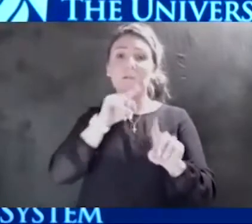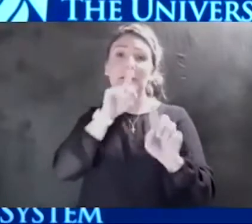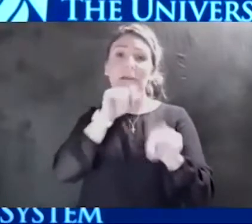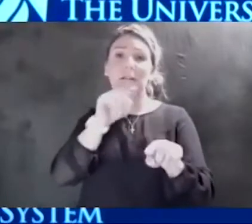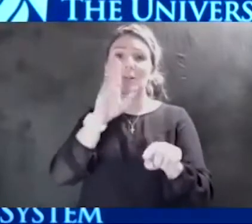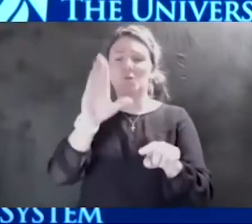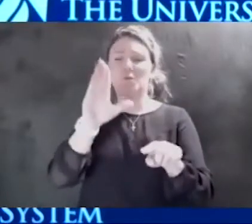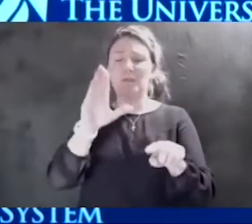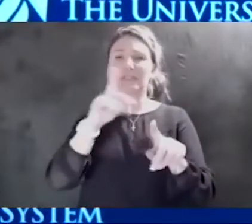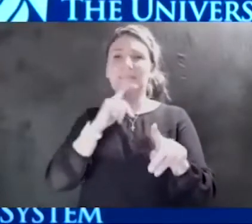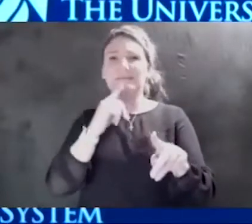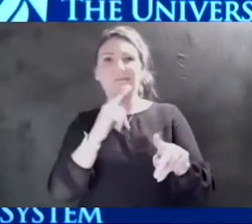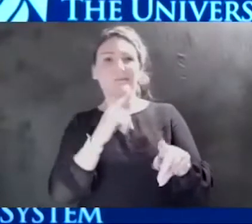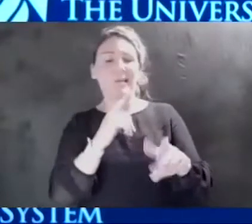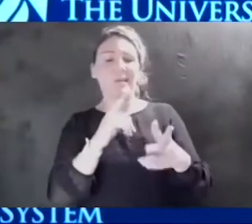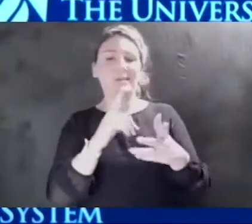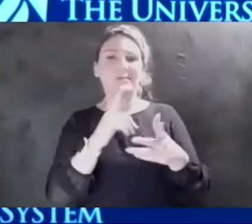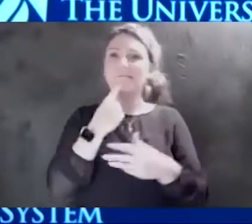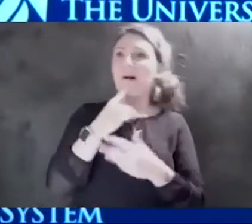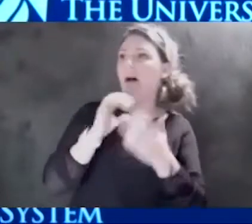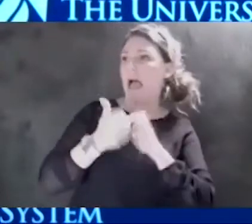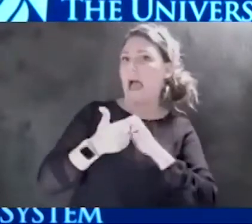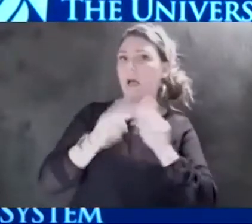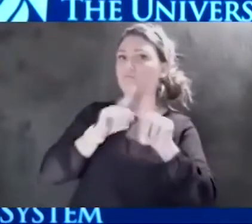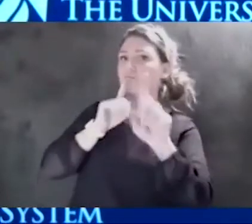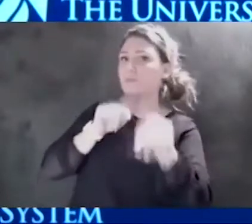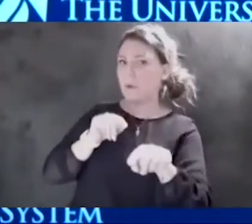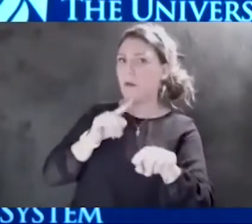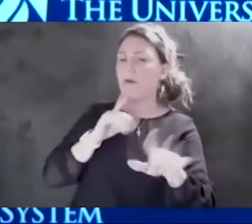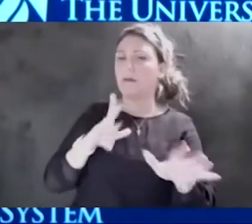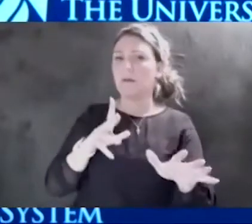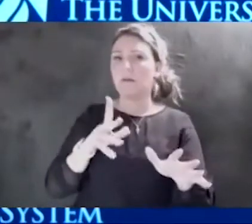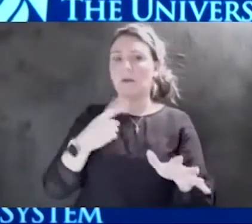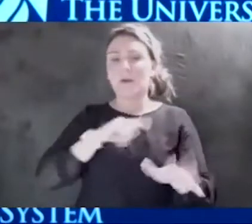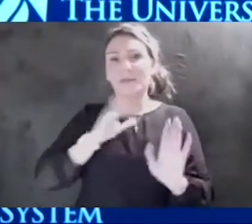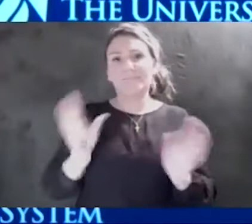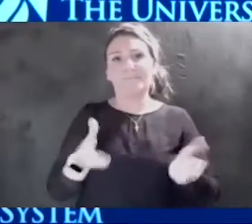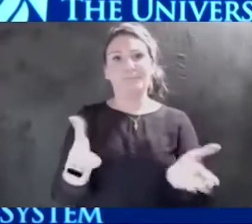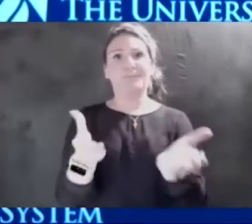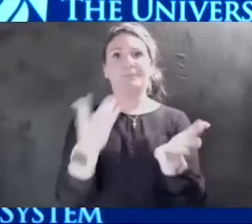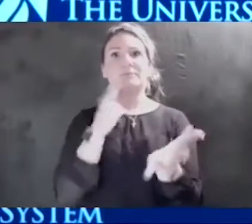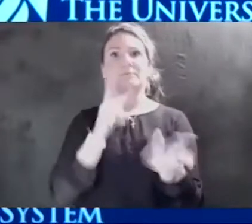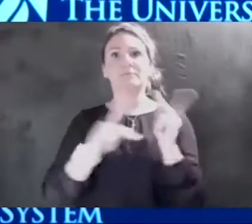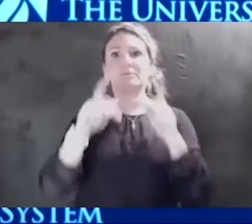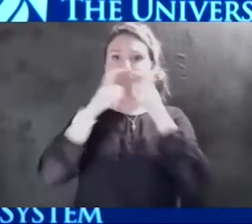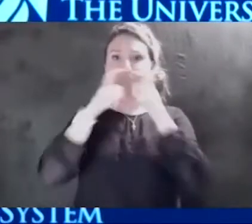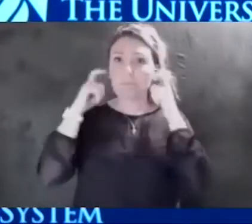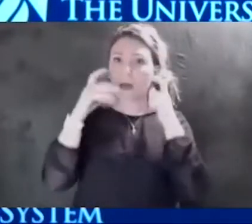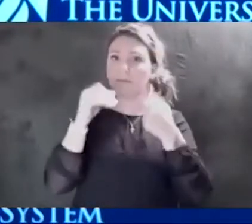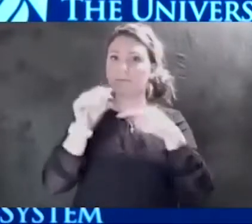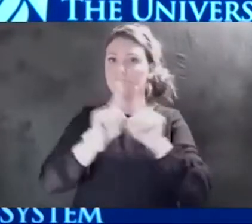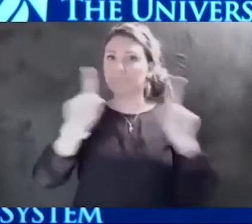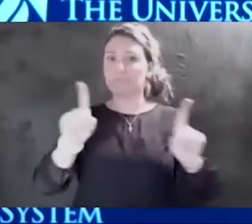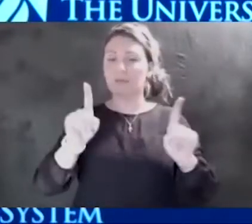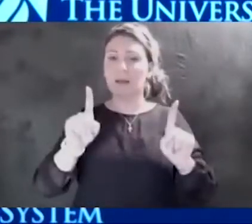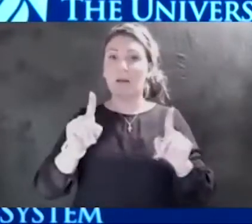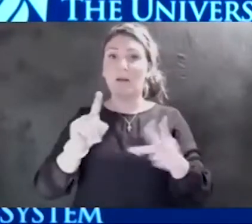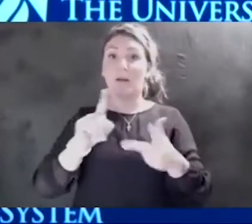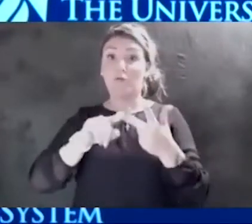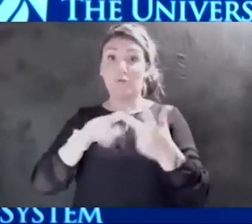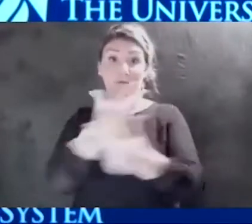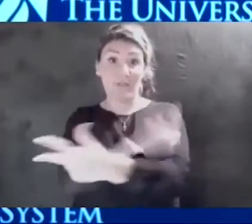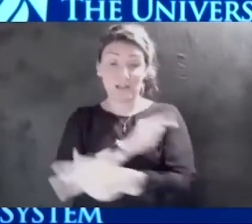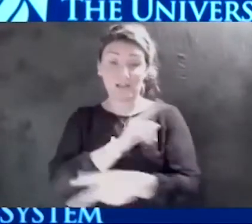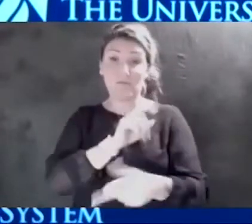response is, which is why we are trying to push so hard on getting people to mask and distance again and get vaccinated, because we know that's how